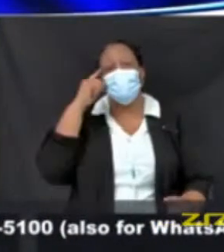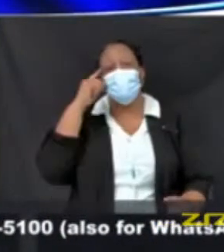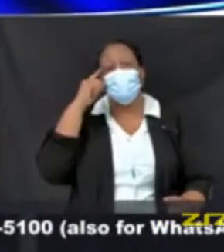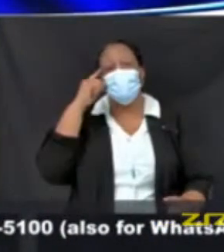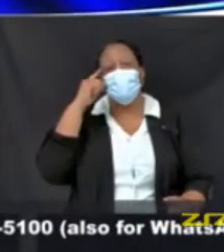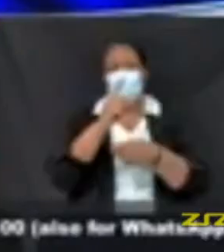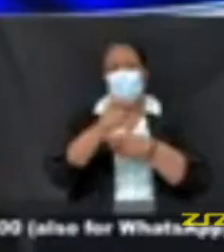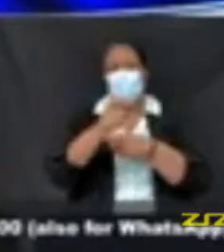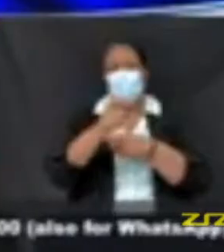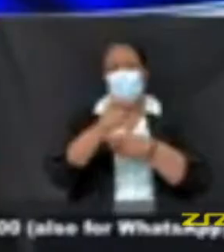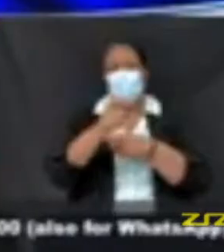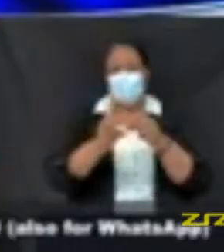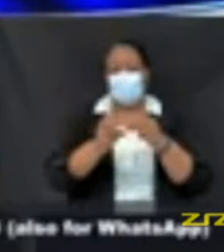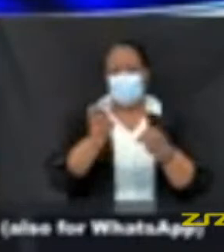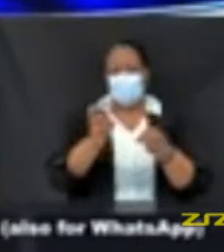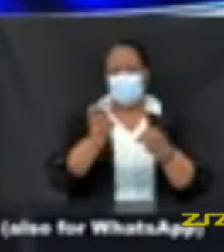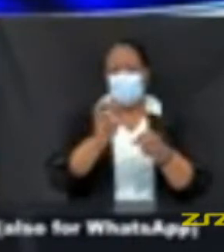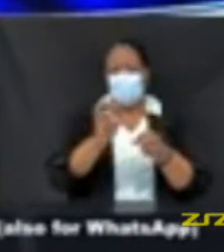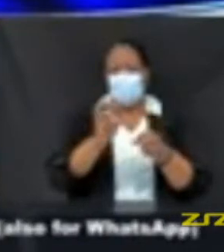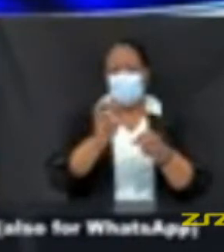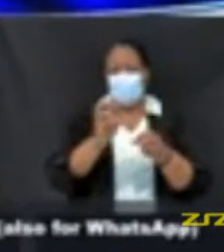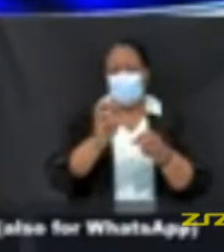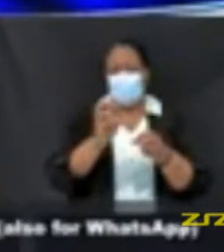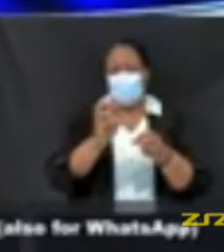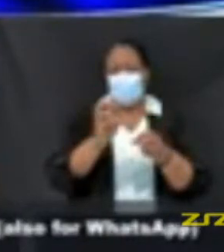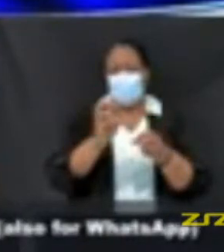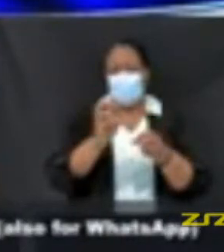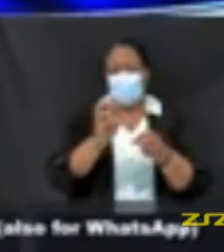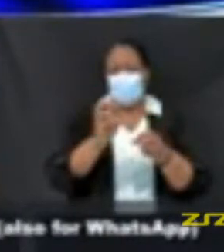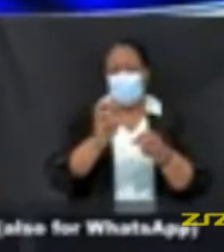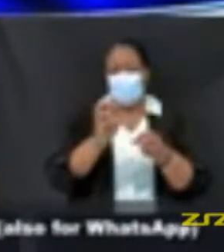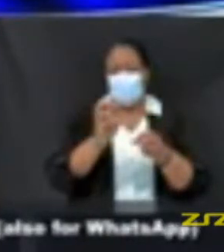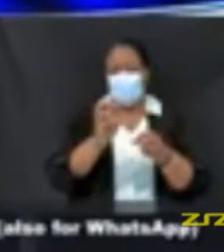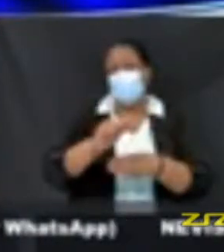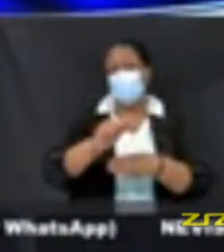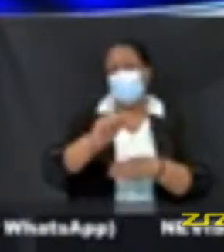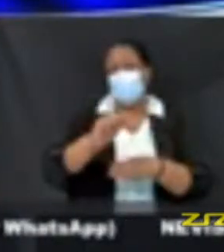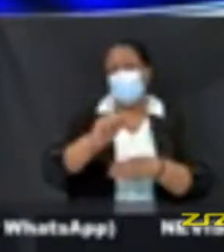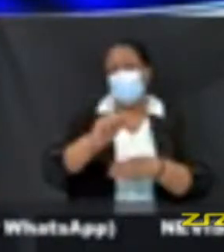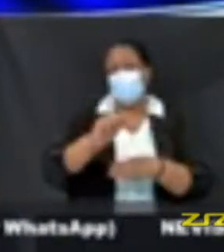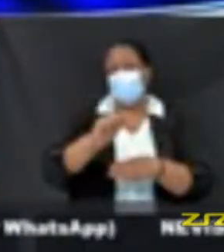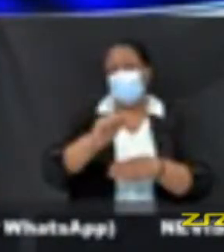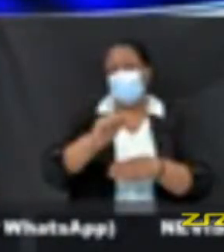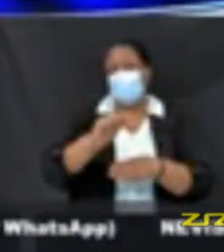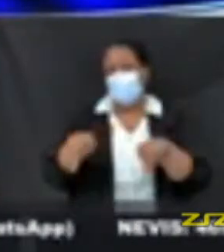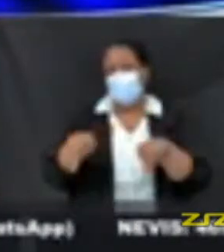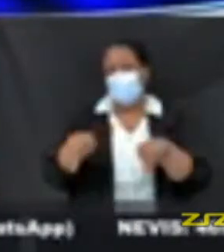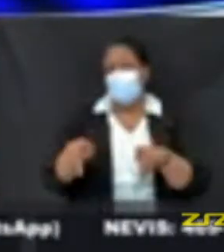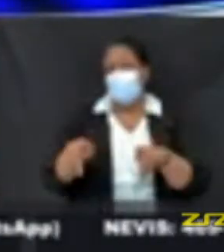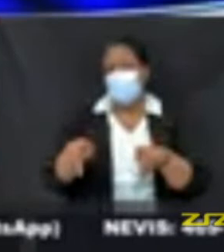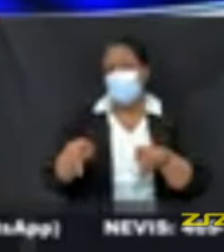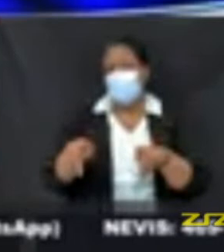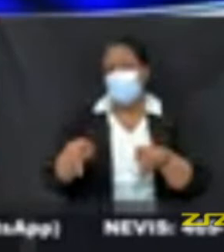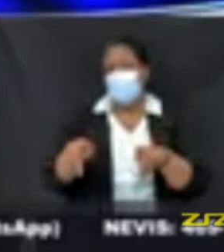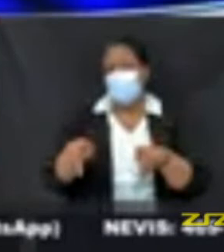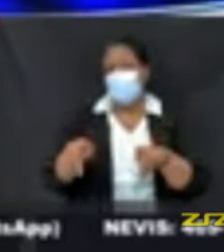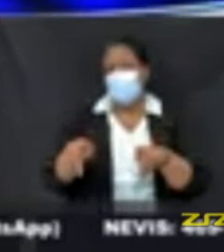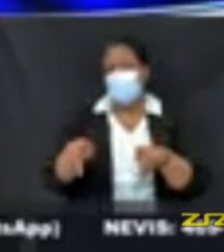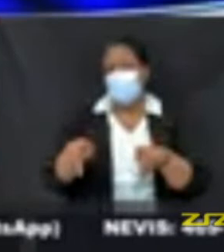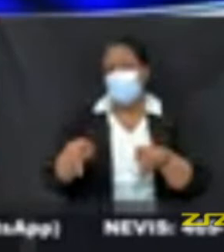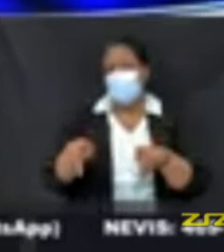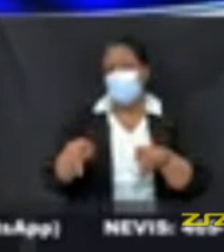in-person intensive training program with approximately 30 professionals from across the government, to include St. Kitts and